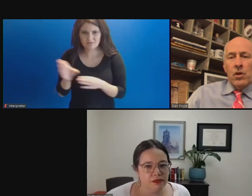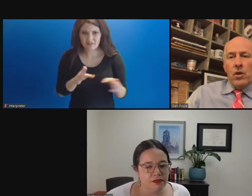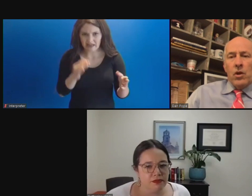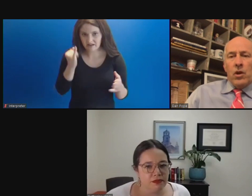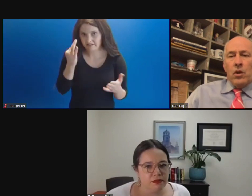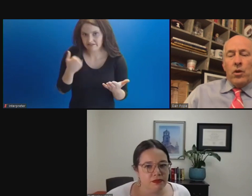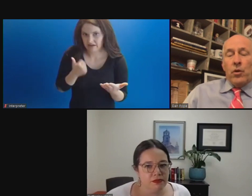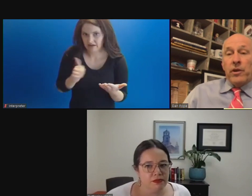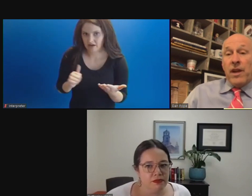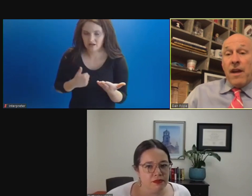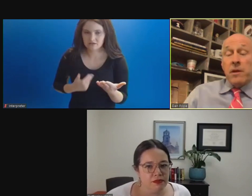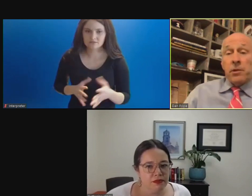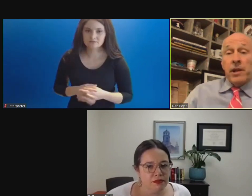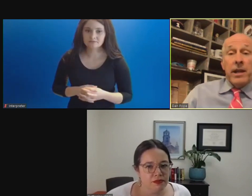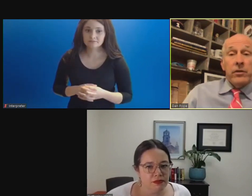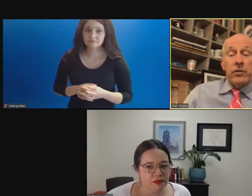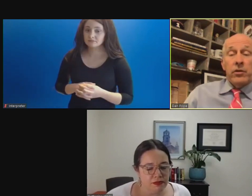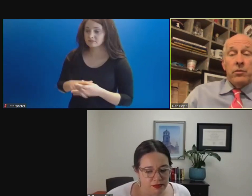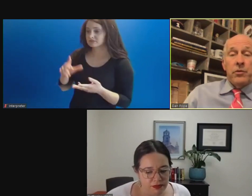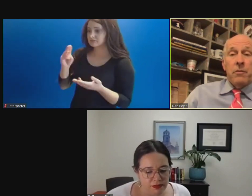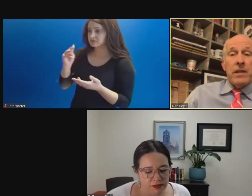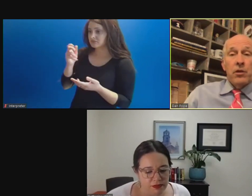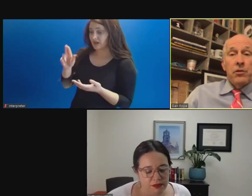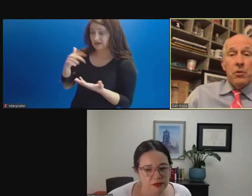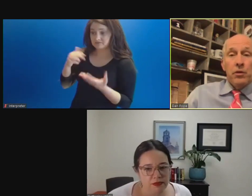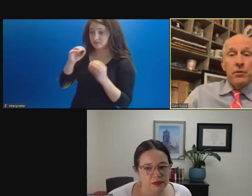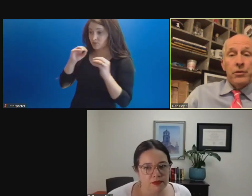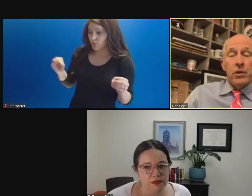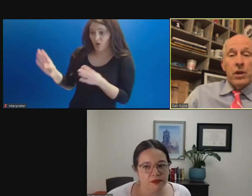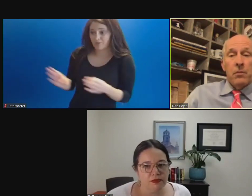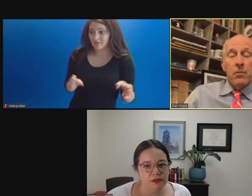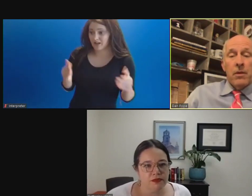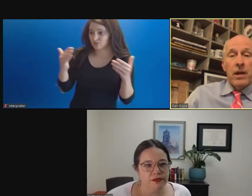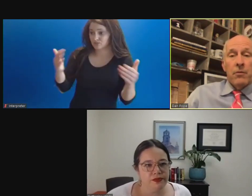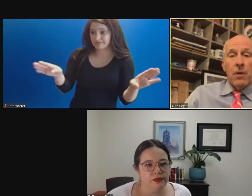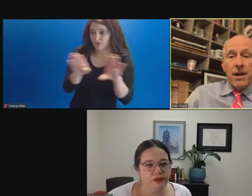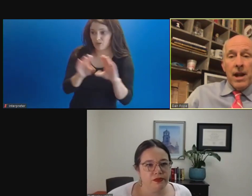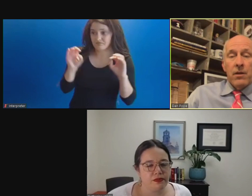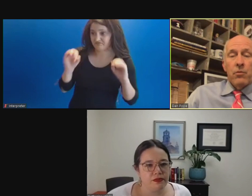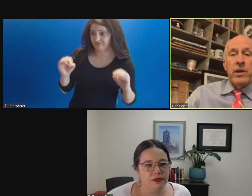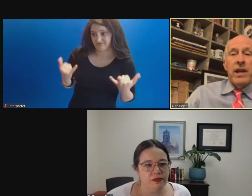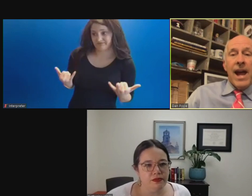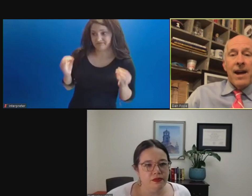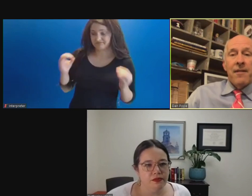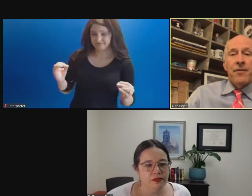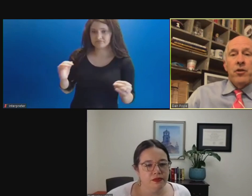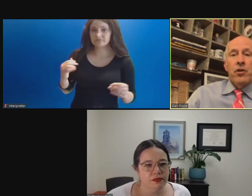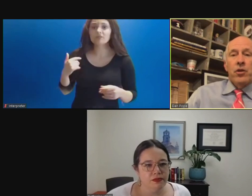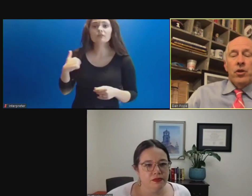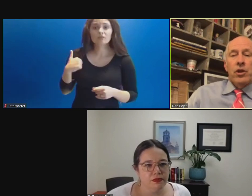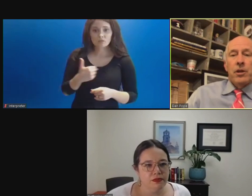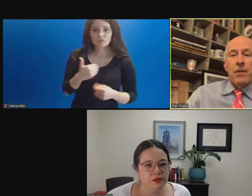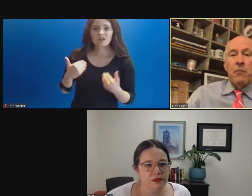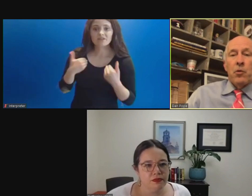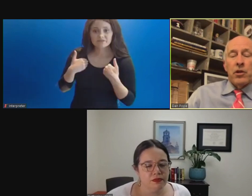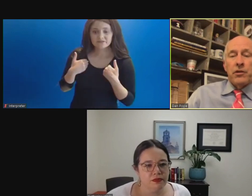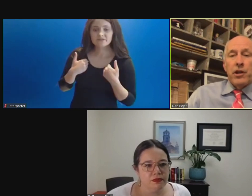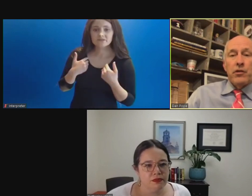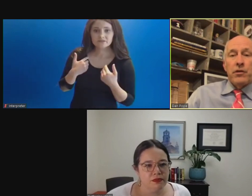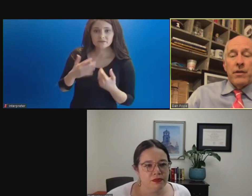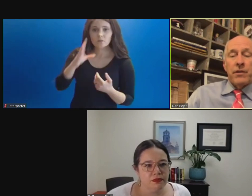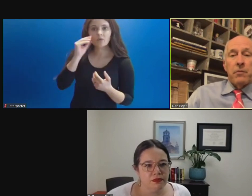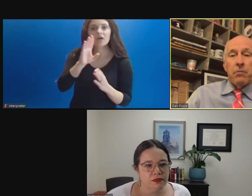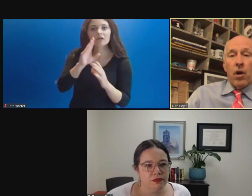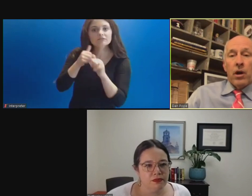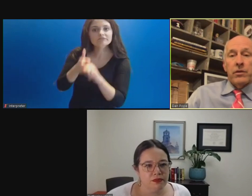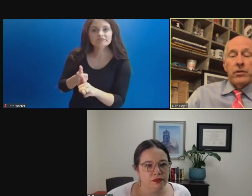any? We don't have any plans to make those moves right now. We have and will continue